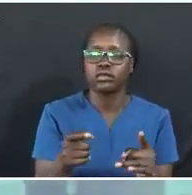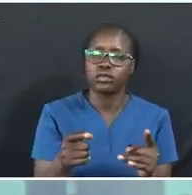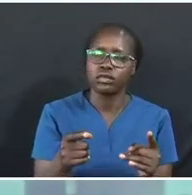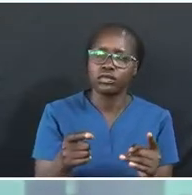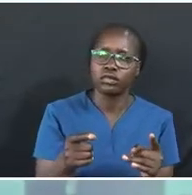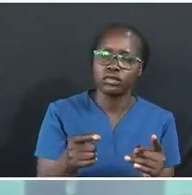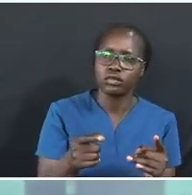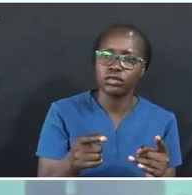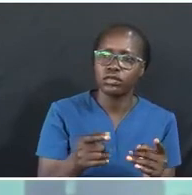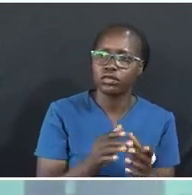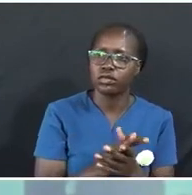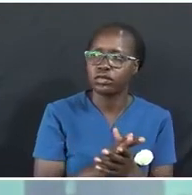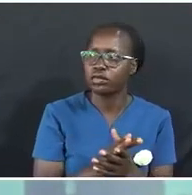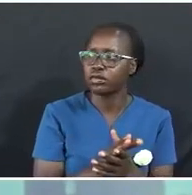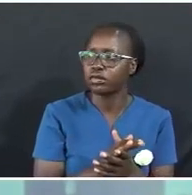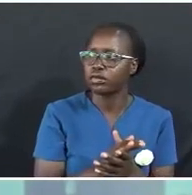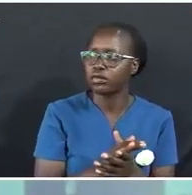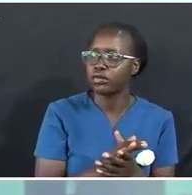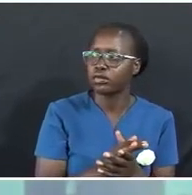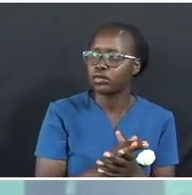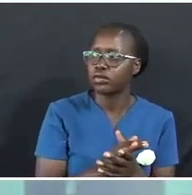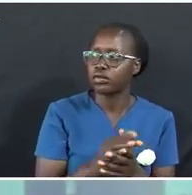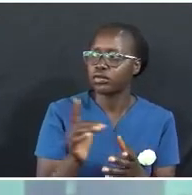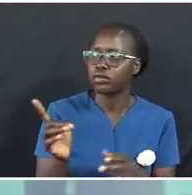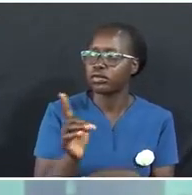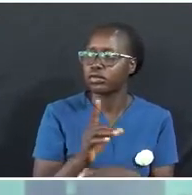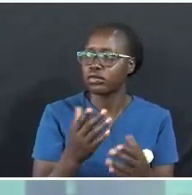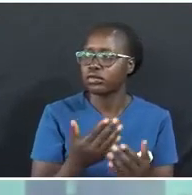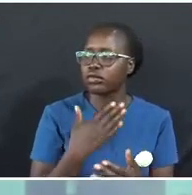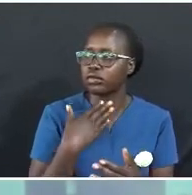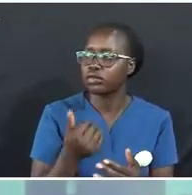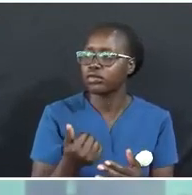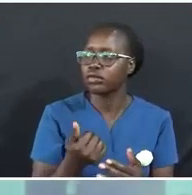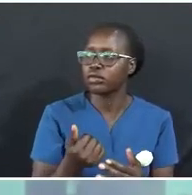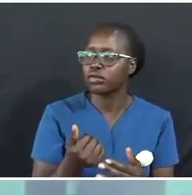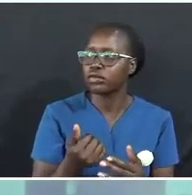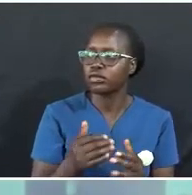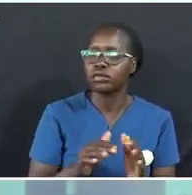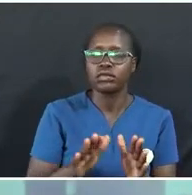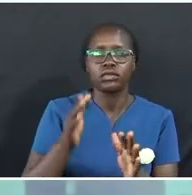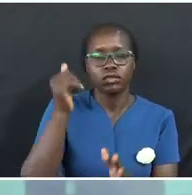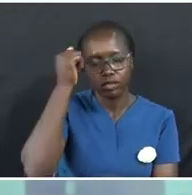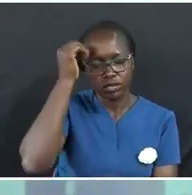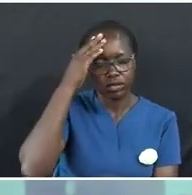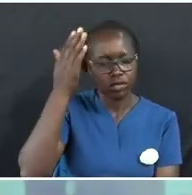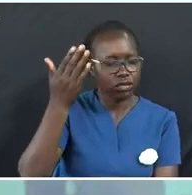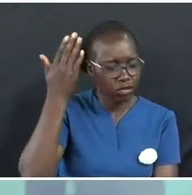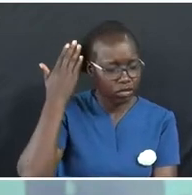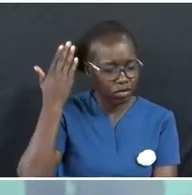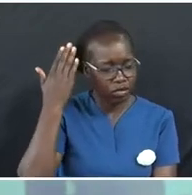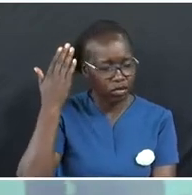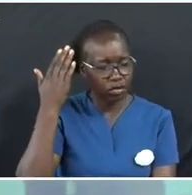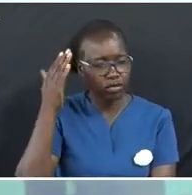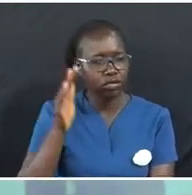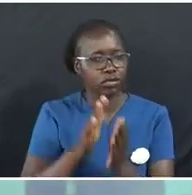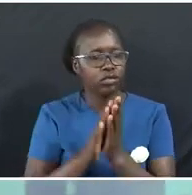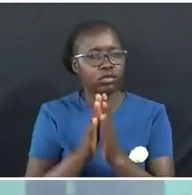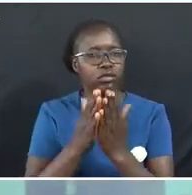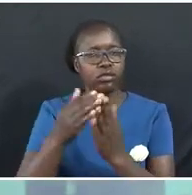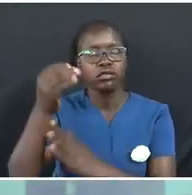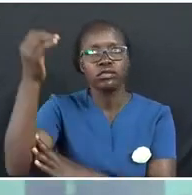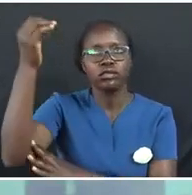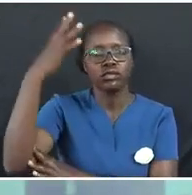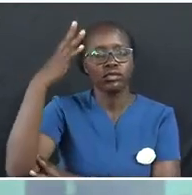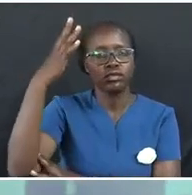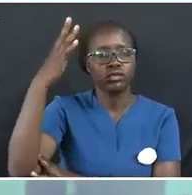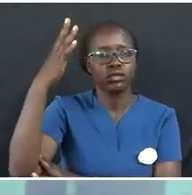time. One says, "I want to give a memory verse in half of the book of Revelation.